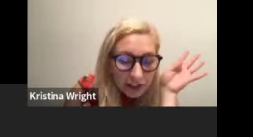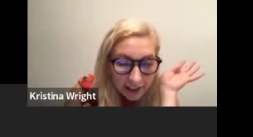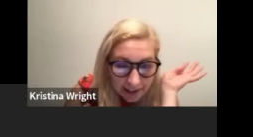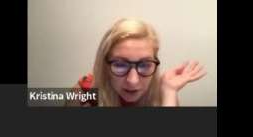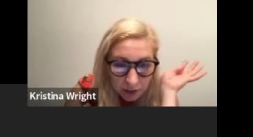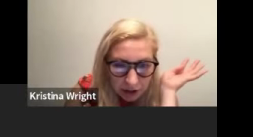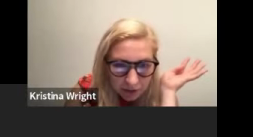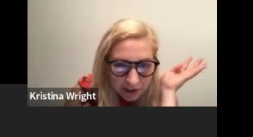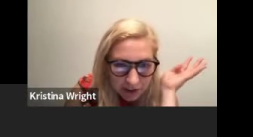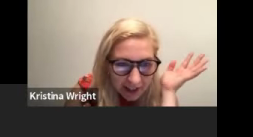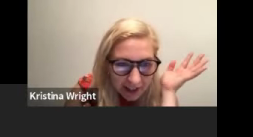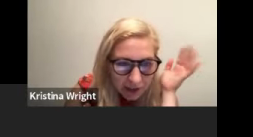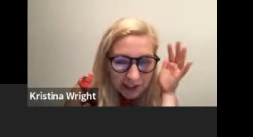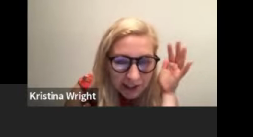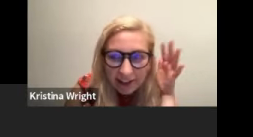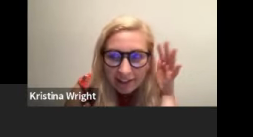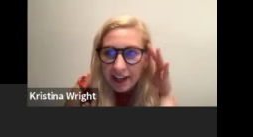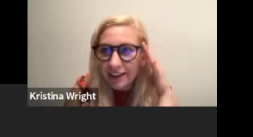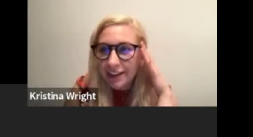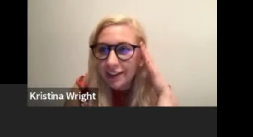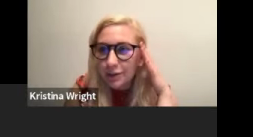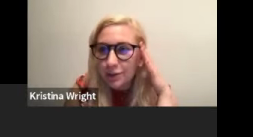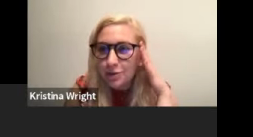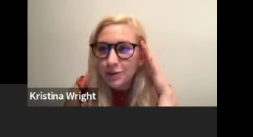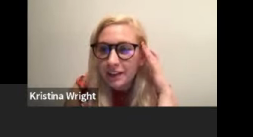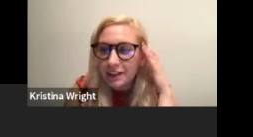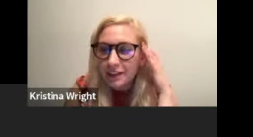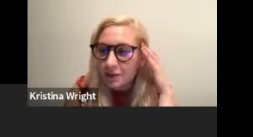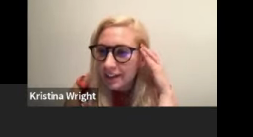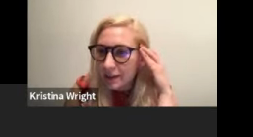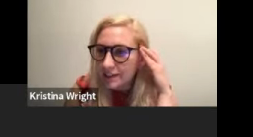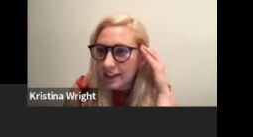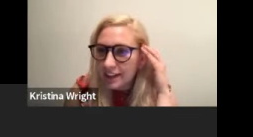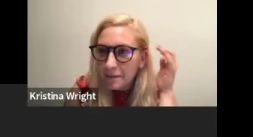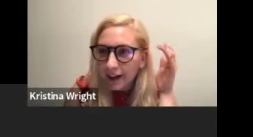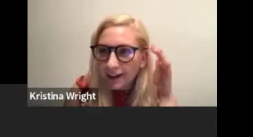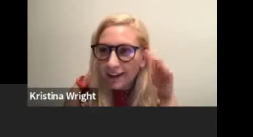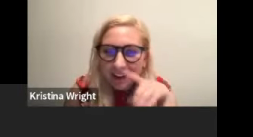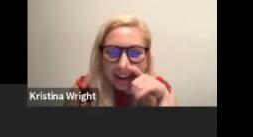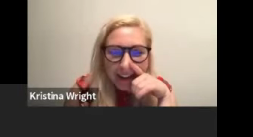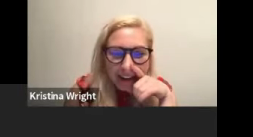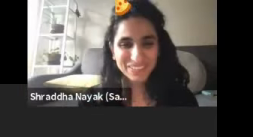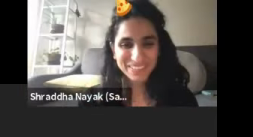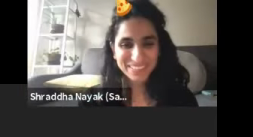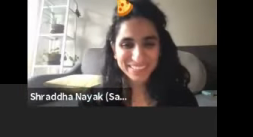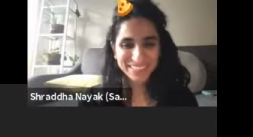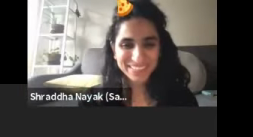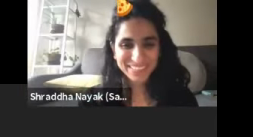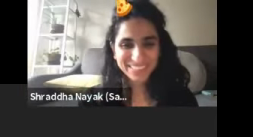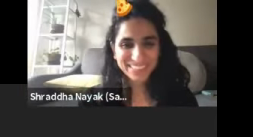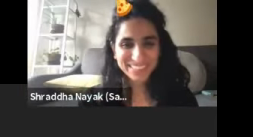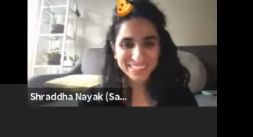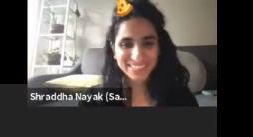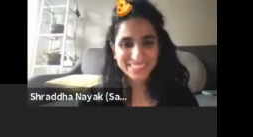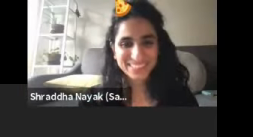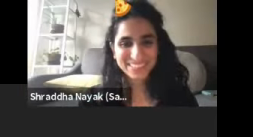Oh, actually, this is a question for Zed. Do we still have Zed in the room? Do we think, can we have Zed come back? Woohoo. I'm